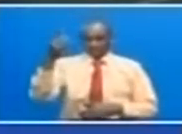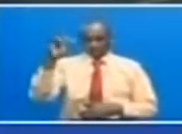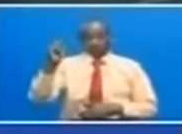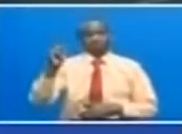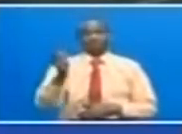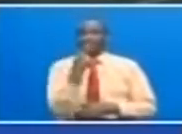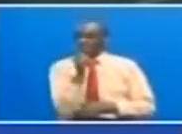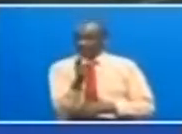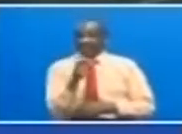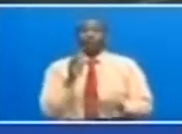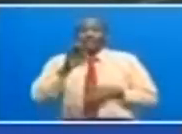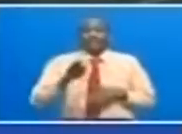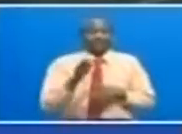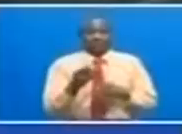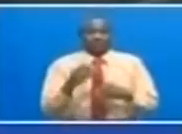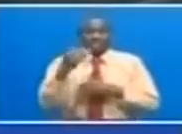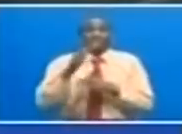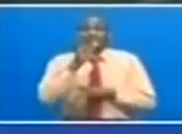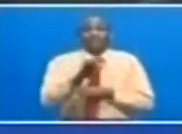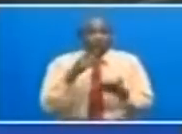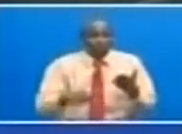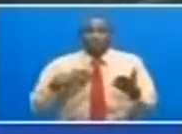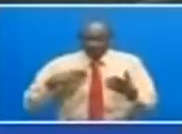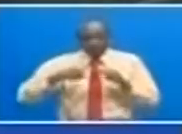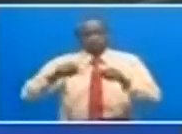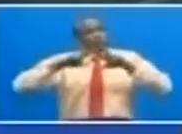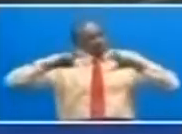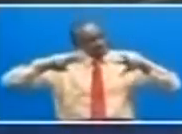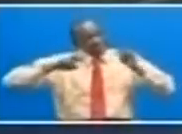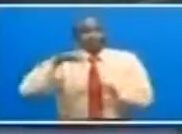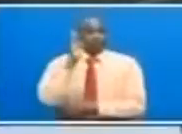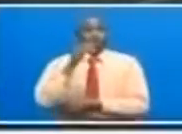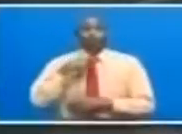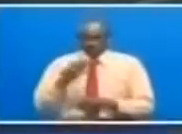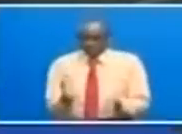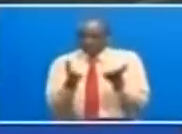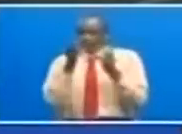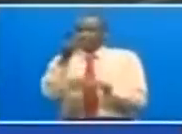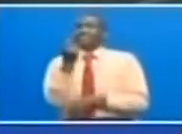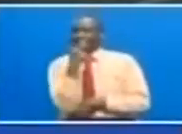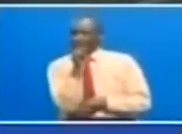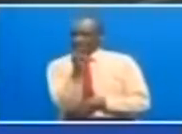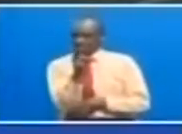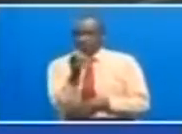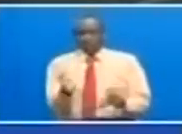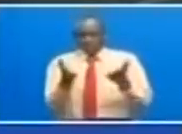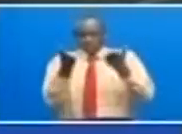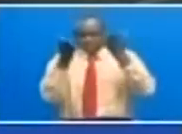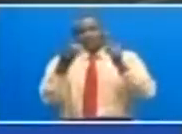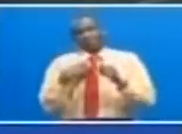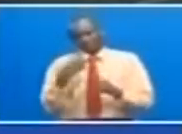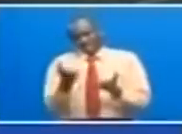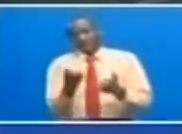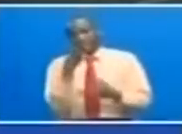the next step is people are still doing research. There's plans to improve this vaccine, improve the efficacy, and